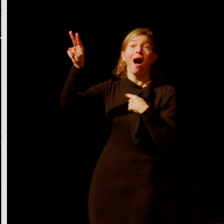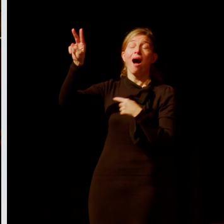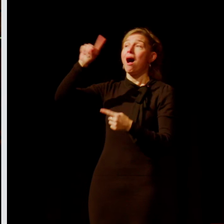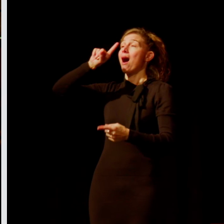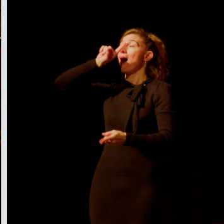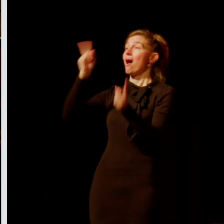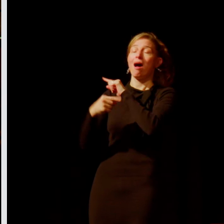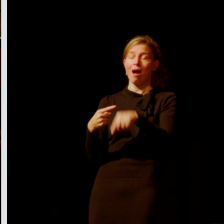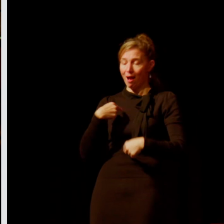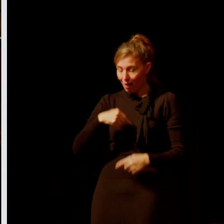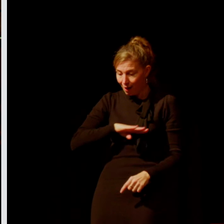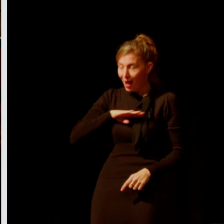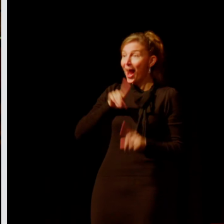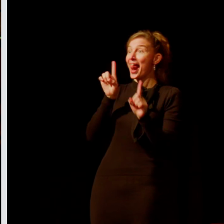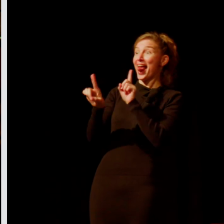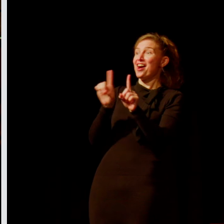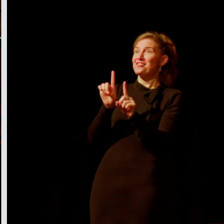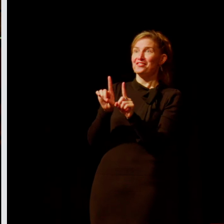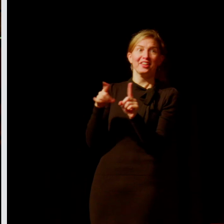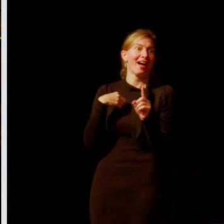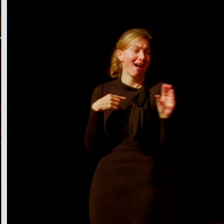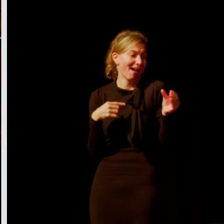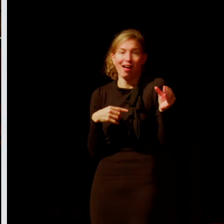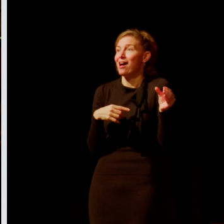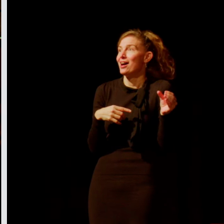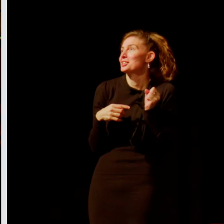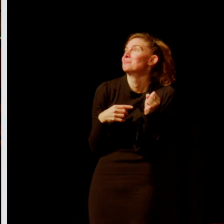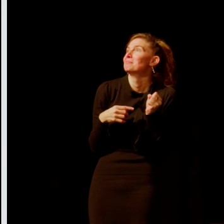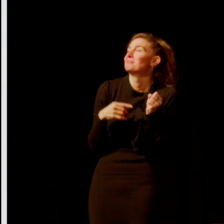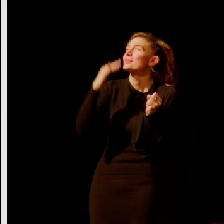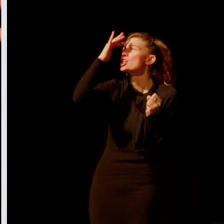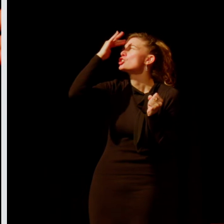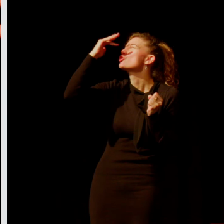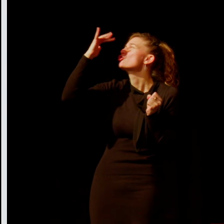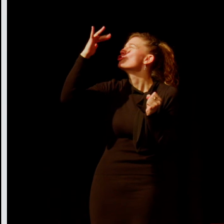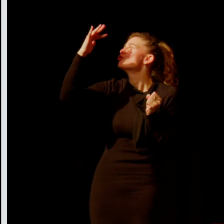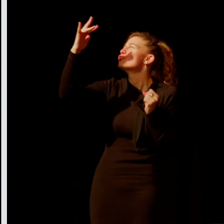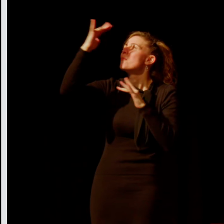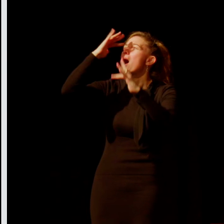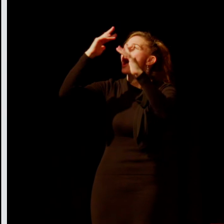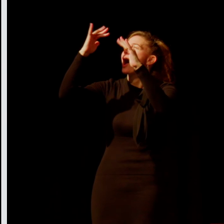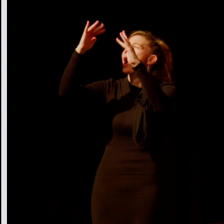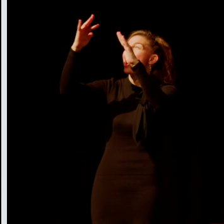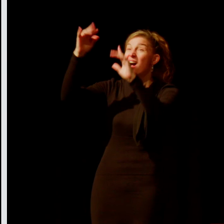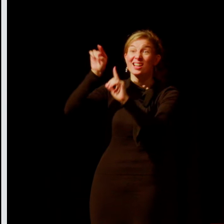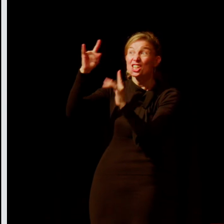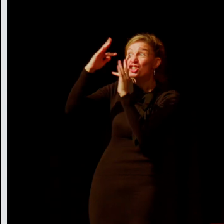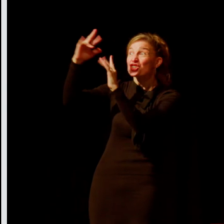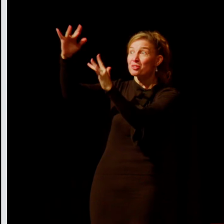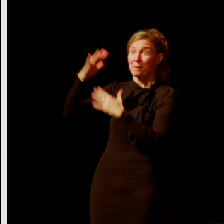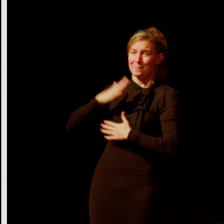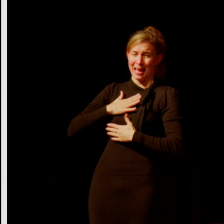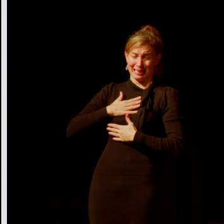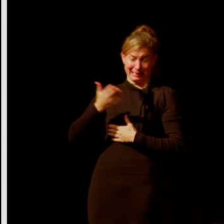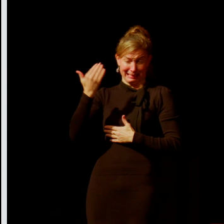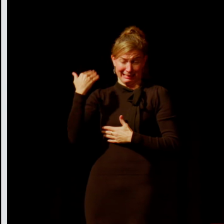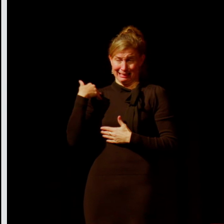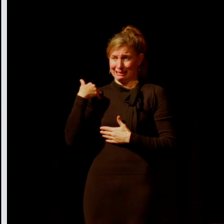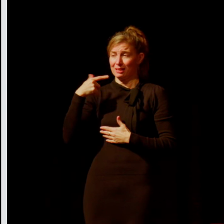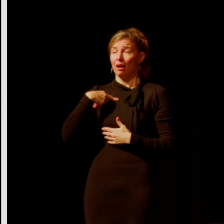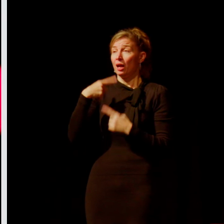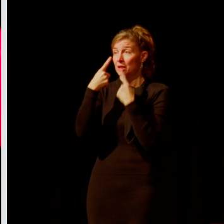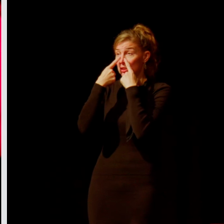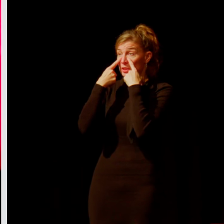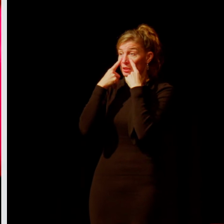again, clutching my pink role model, flooded with dreams I was never supposed to have. Tears swell up as